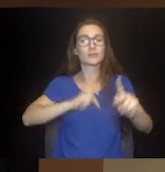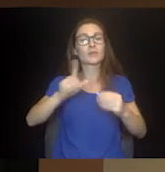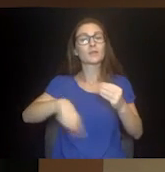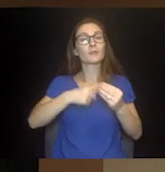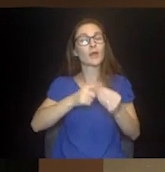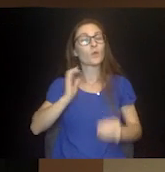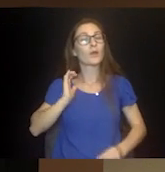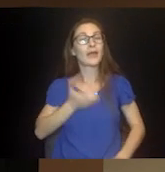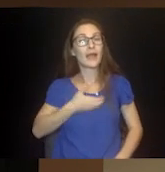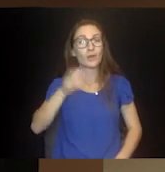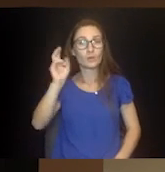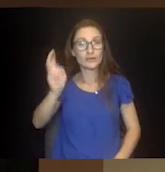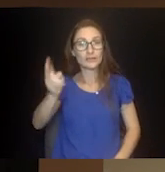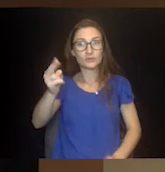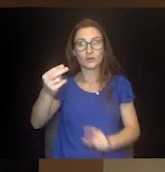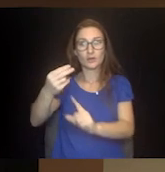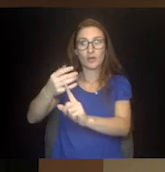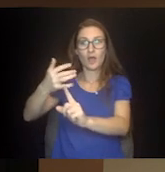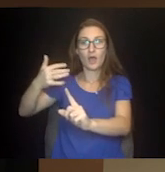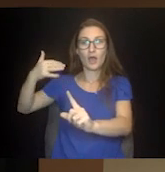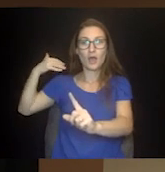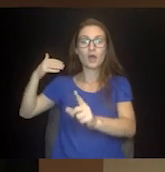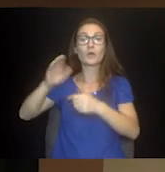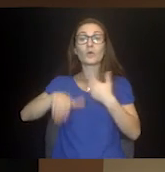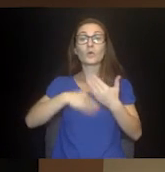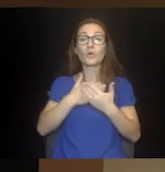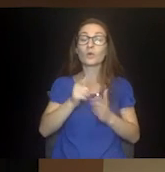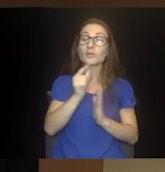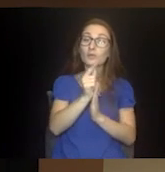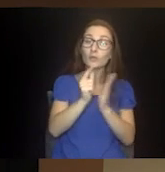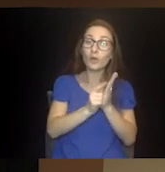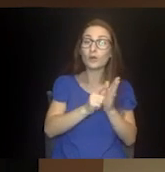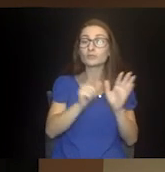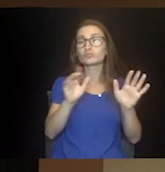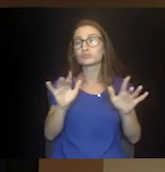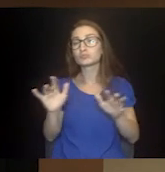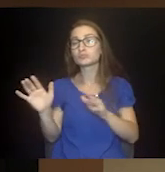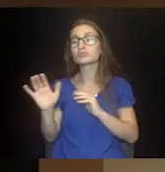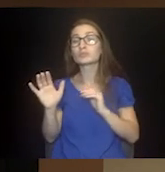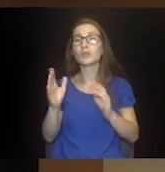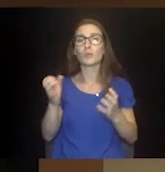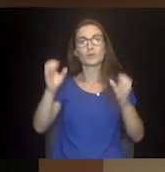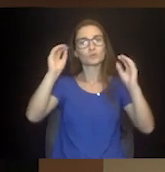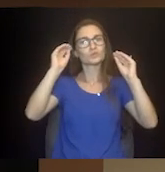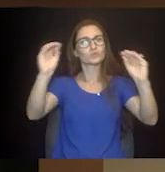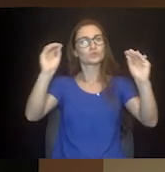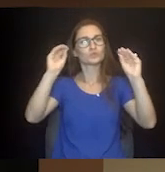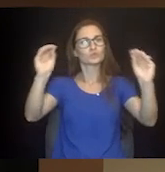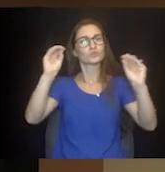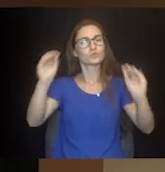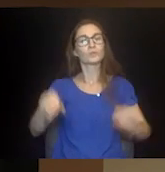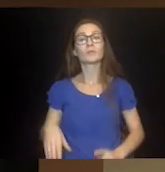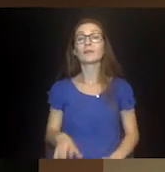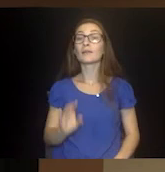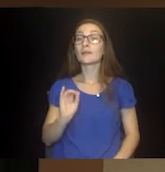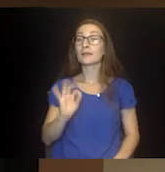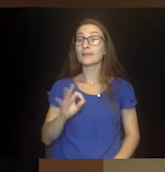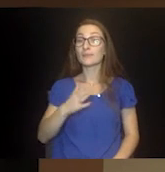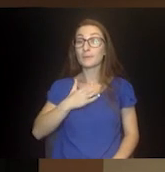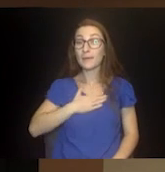people about our history, what we went through, all the laws that were passed, everything like that. I think